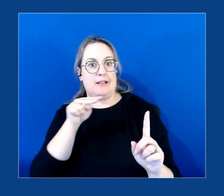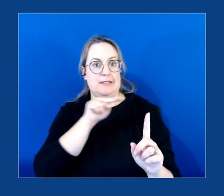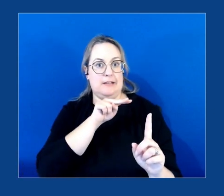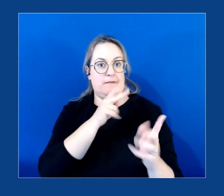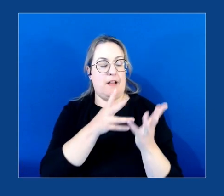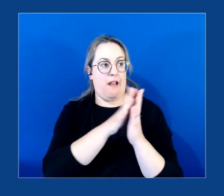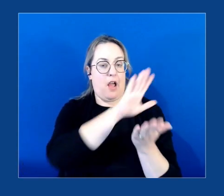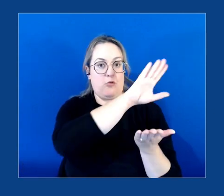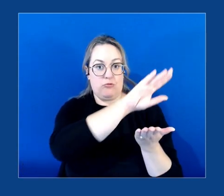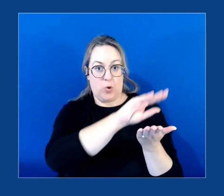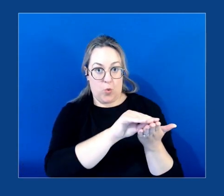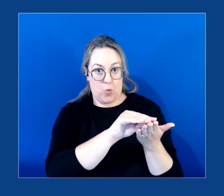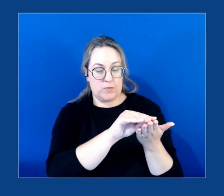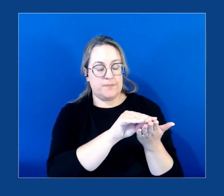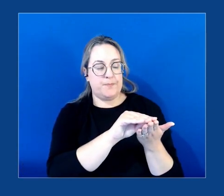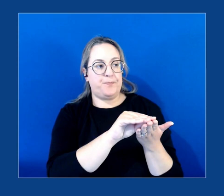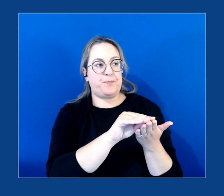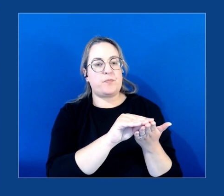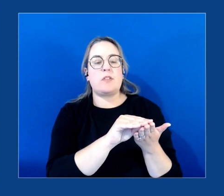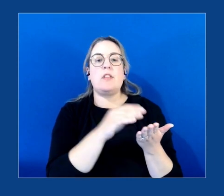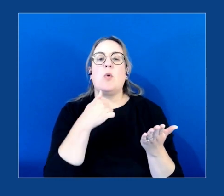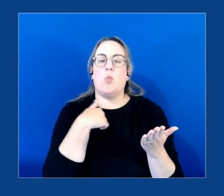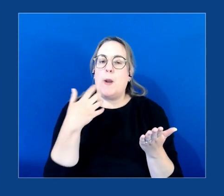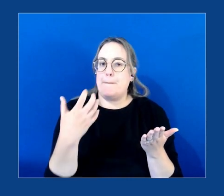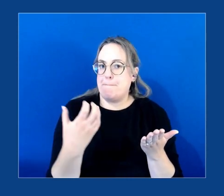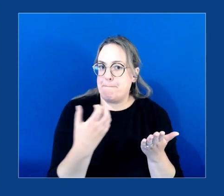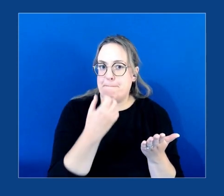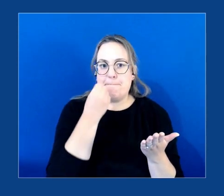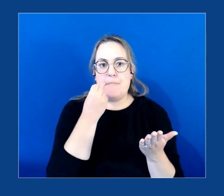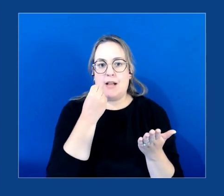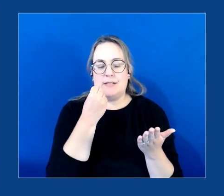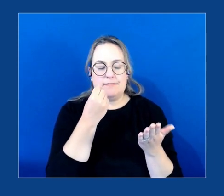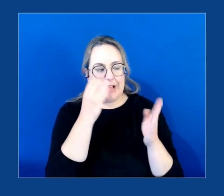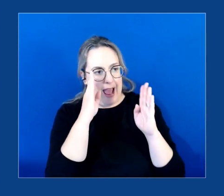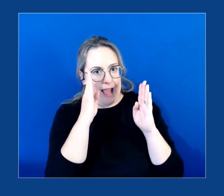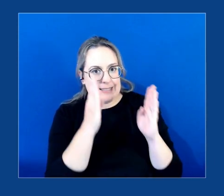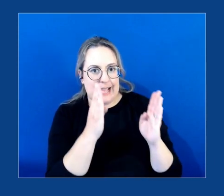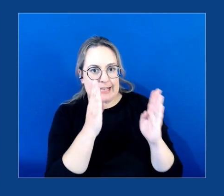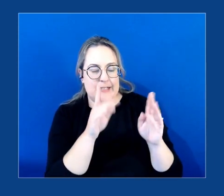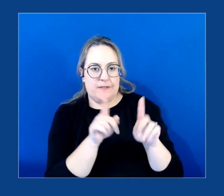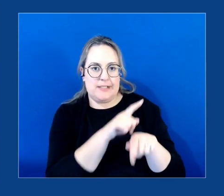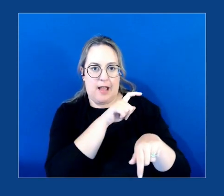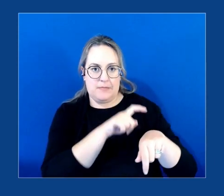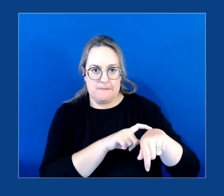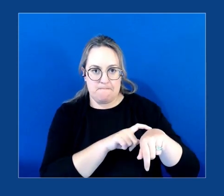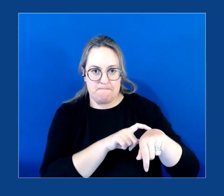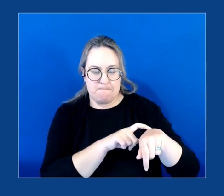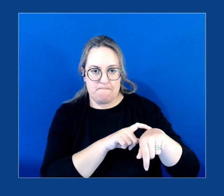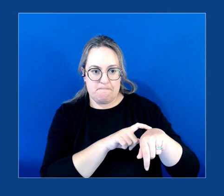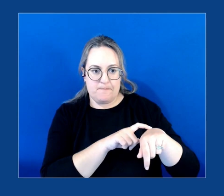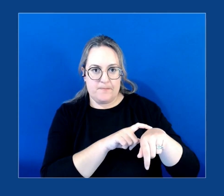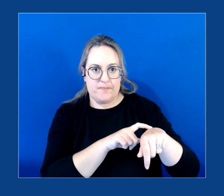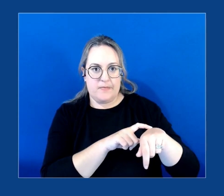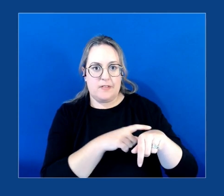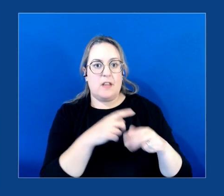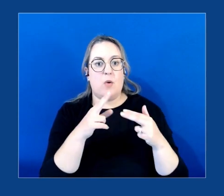music sustainability requires us to be quite constantly attentive. As the statement sets out, Indigenous authority